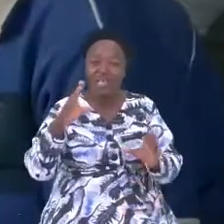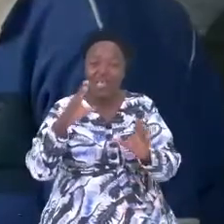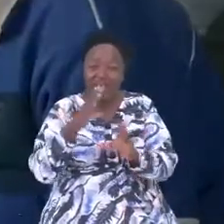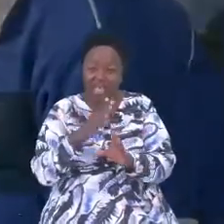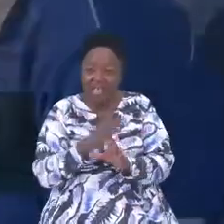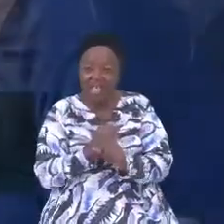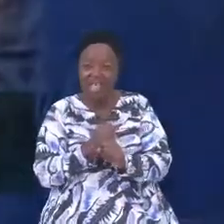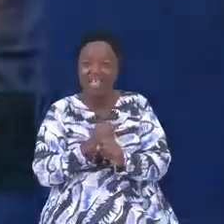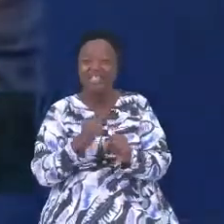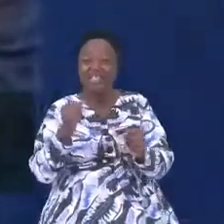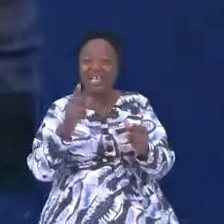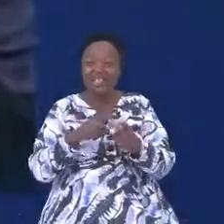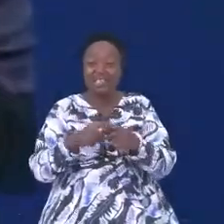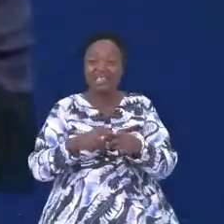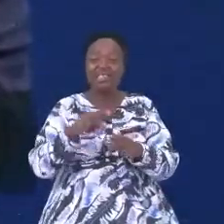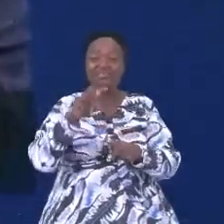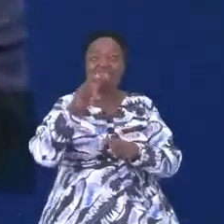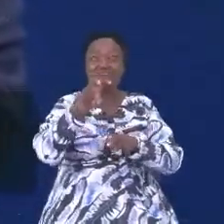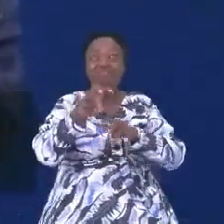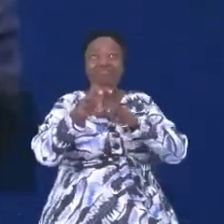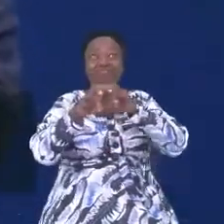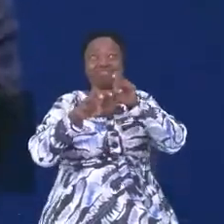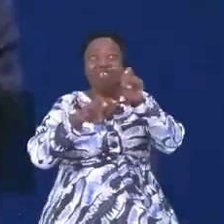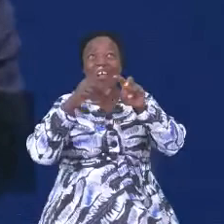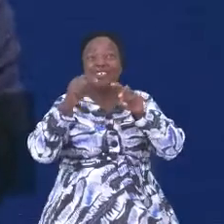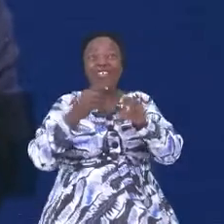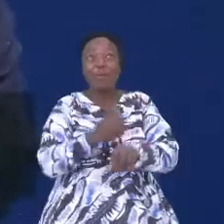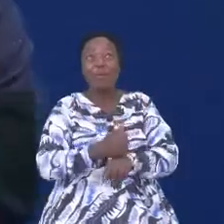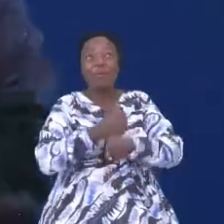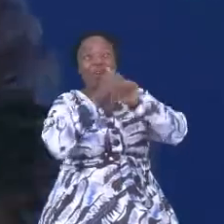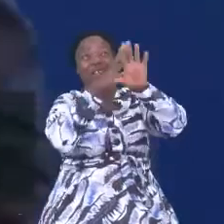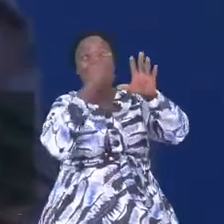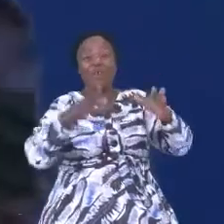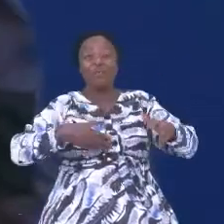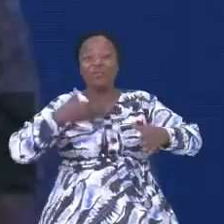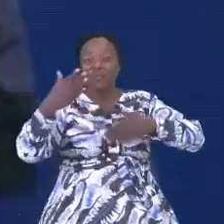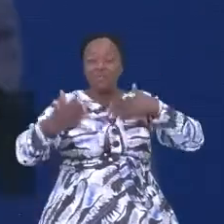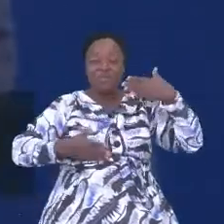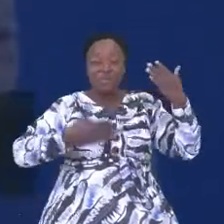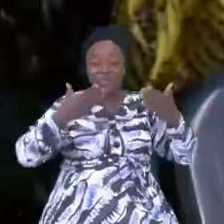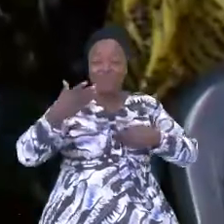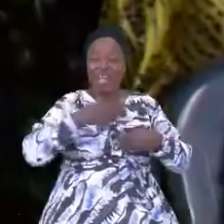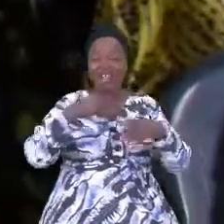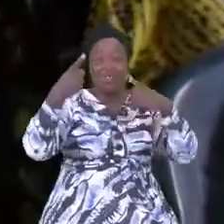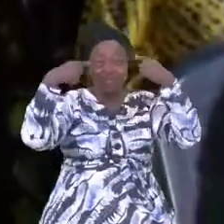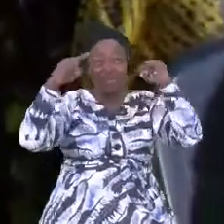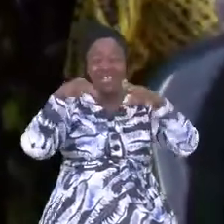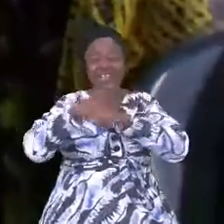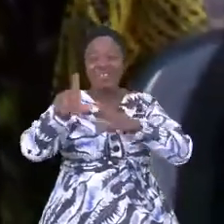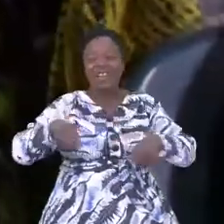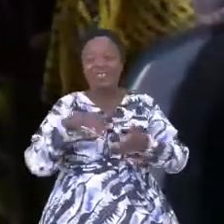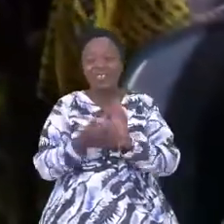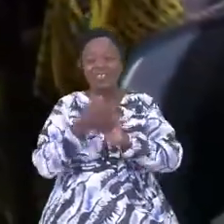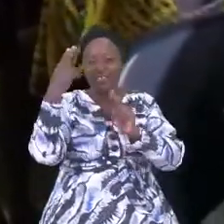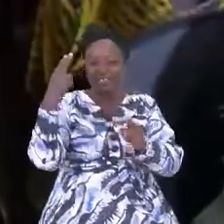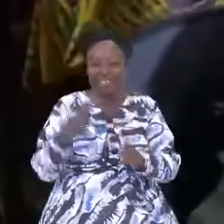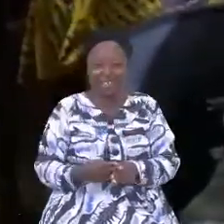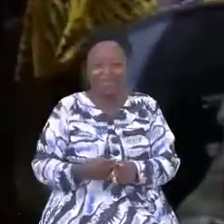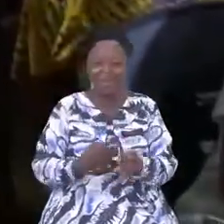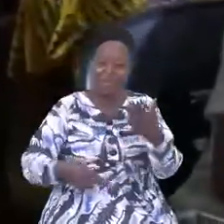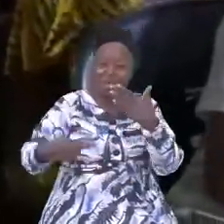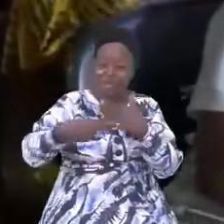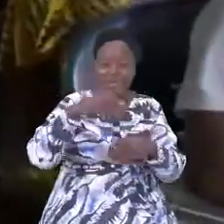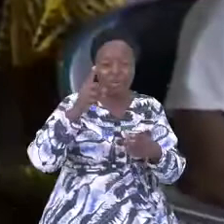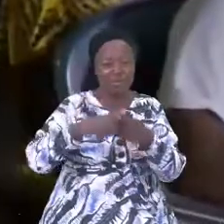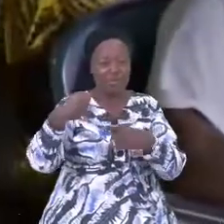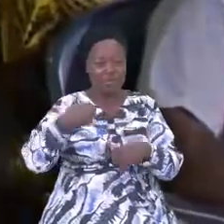the mountain of joy, happiness, and success in your life in Jesus' name. Restore unto me